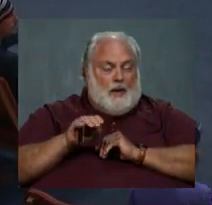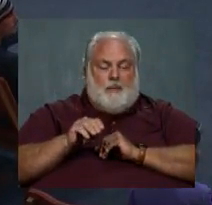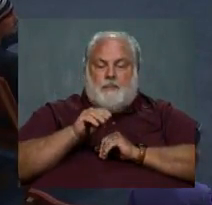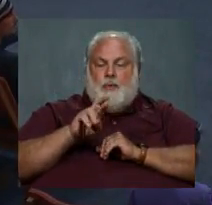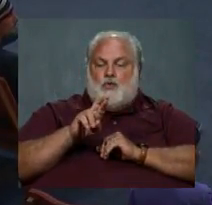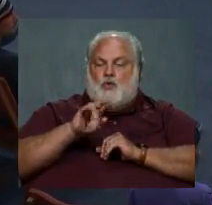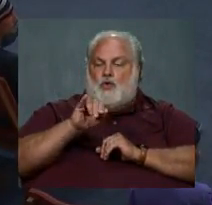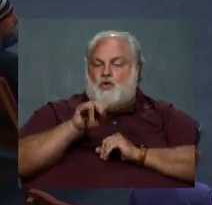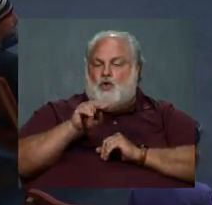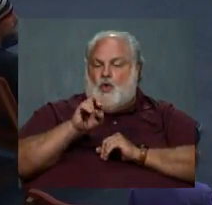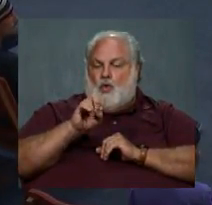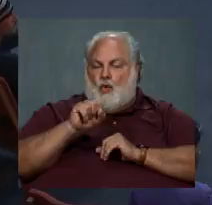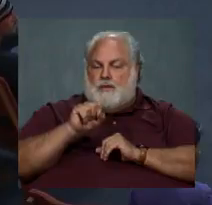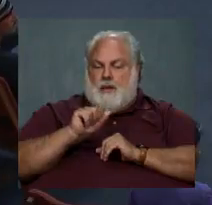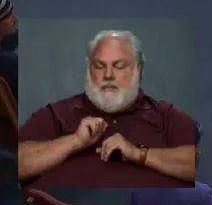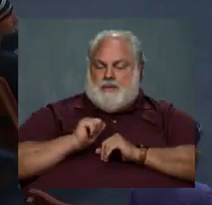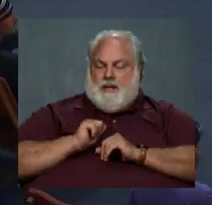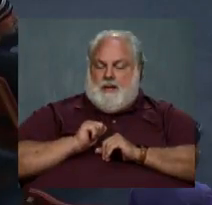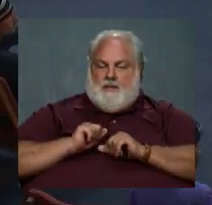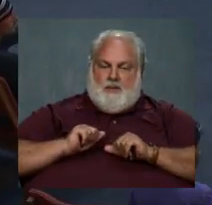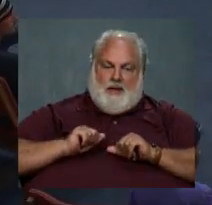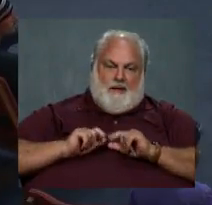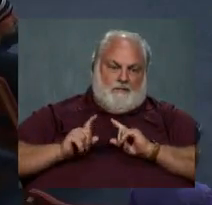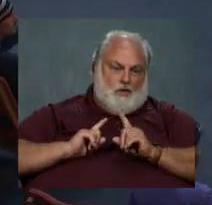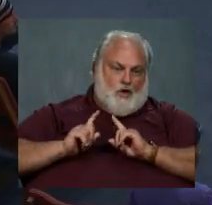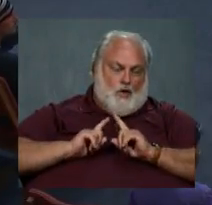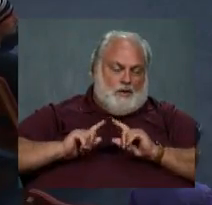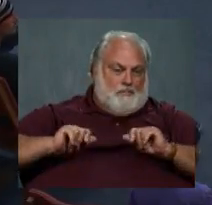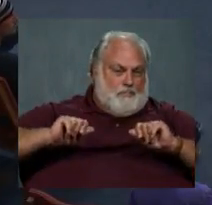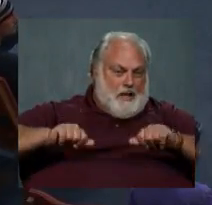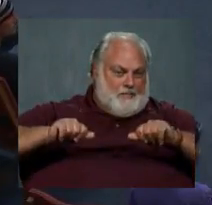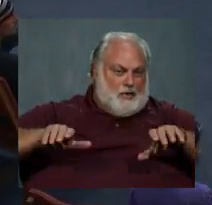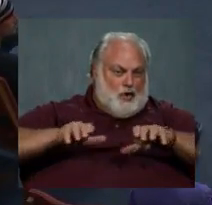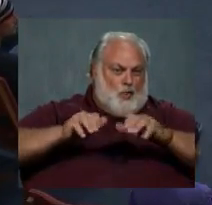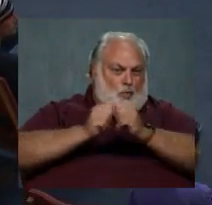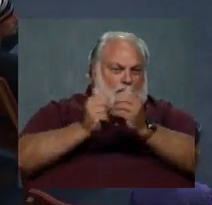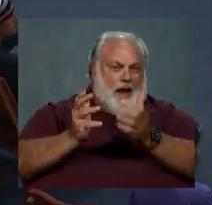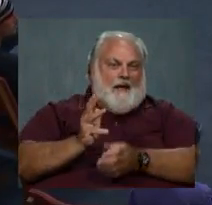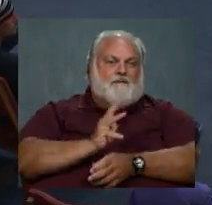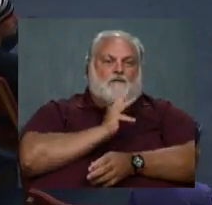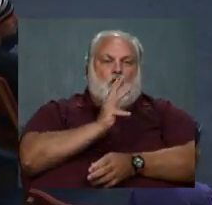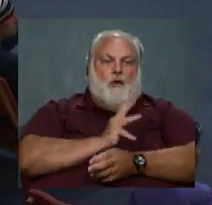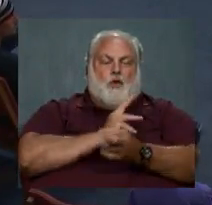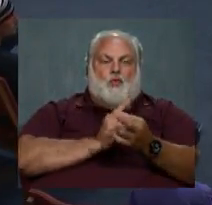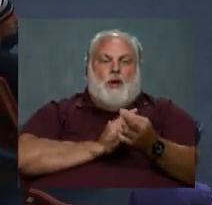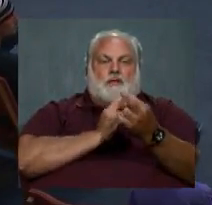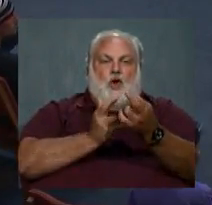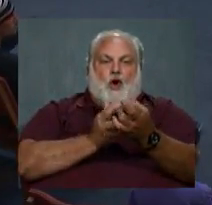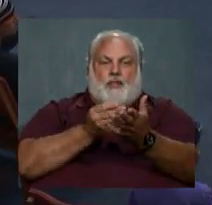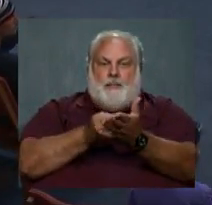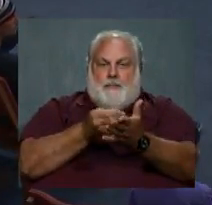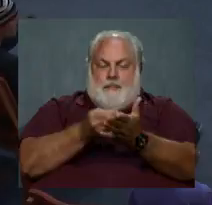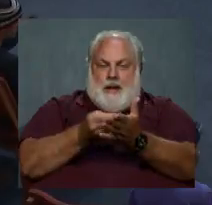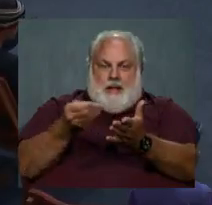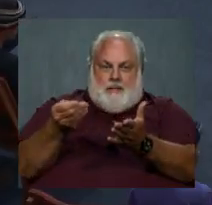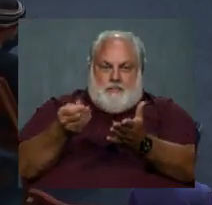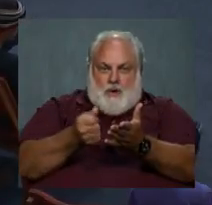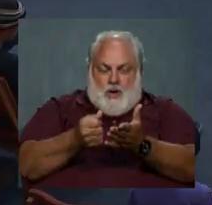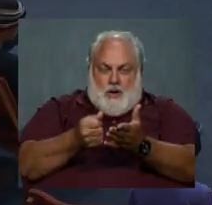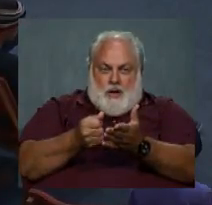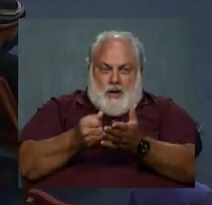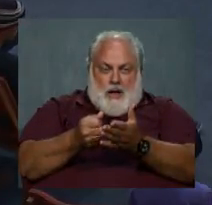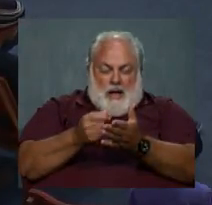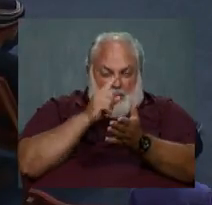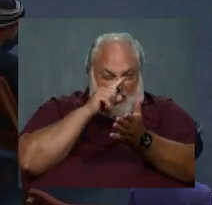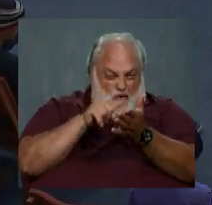Mr. Jones and I spoke, and it may be possible we can do this without a formal resolution on the expenditure part. So I want to be able